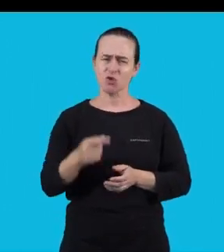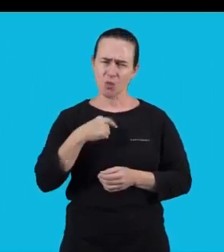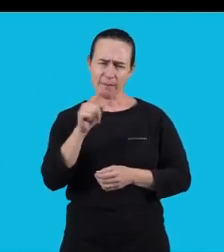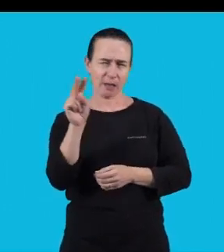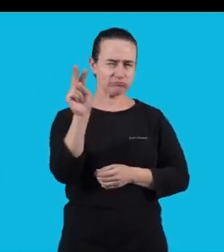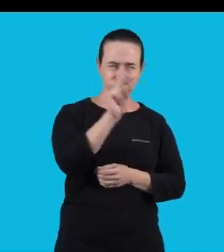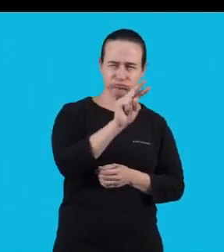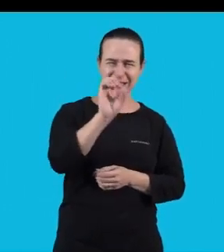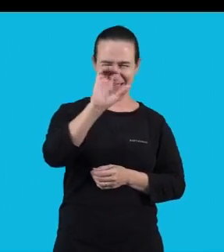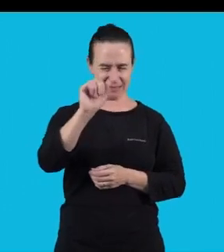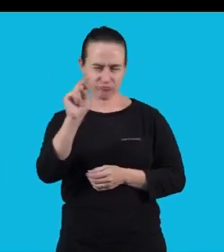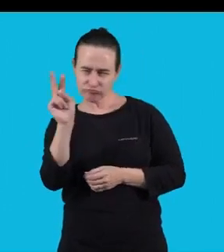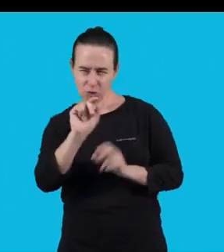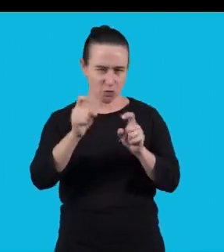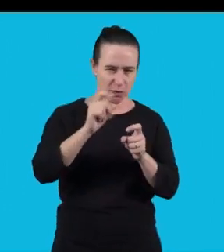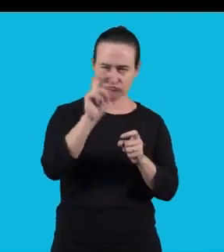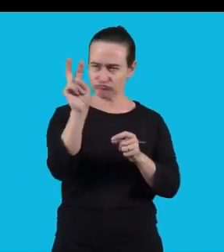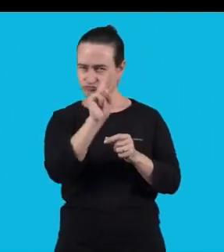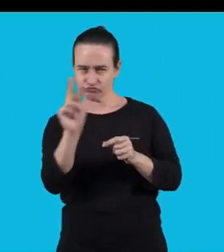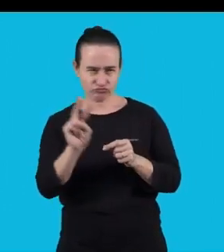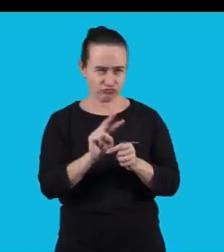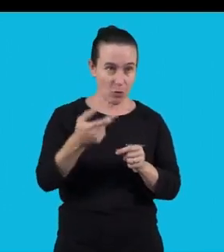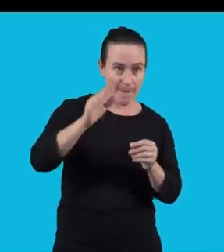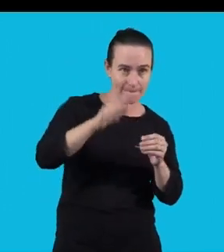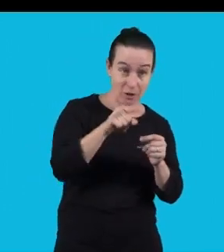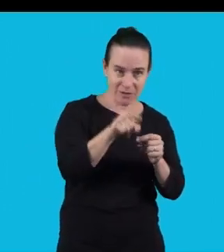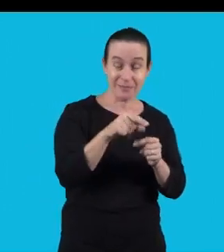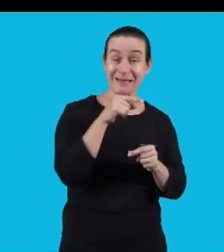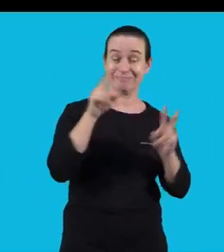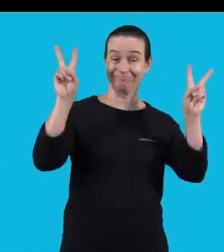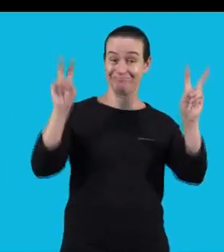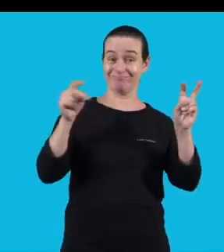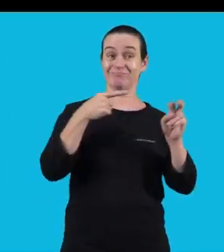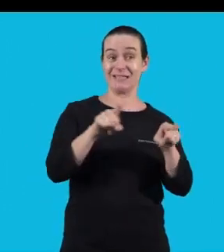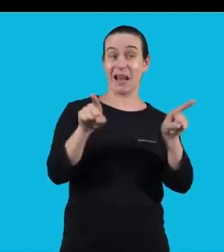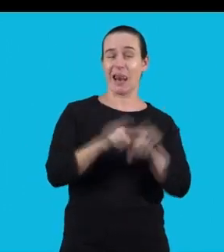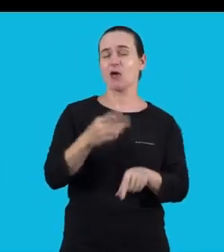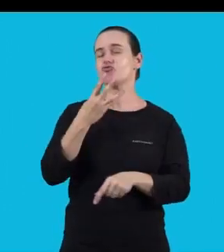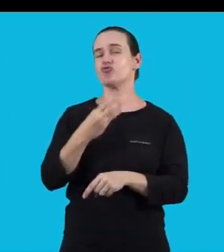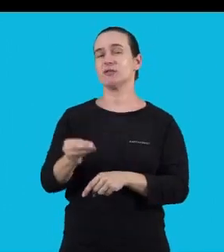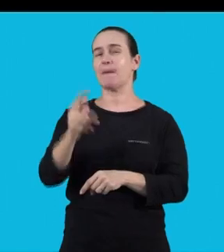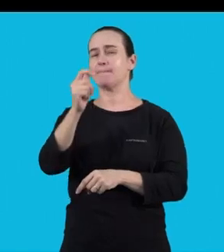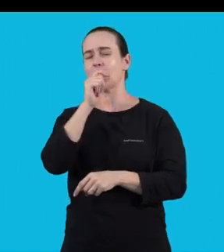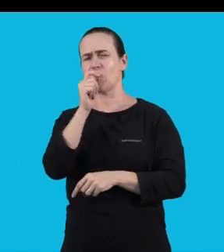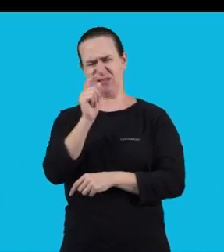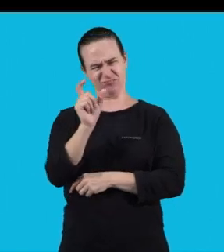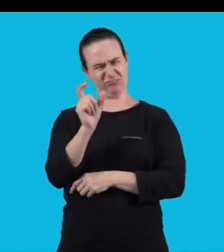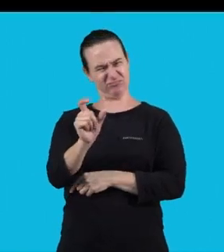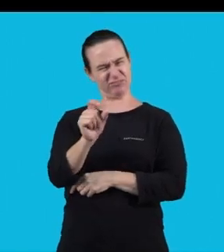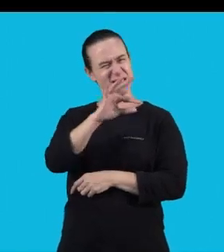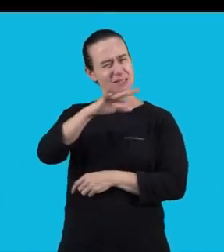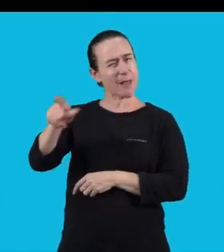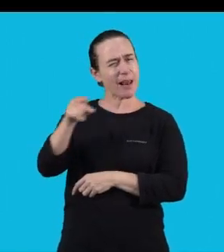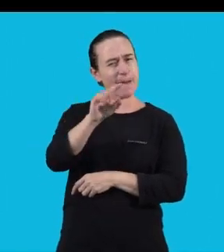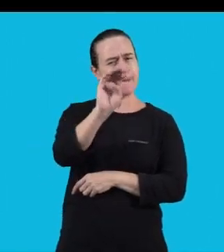and you find it here at the bottom of paragraph 4. It's like Christmas morning. That, of course, is